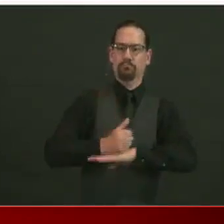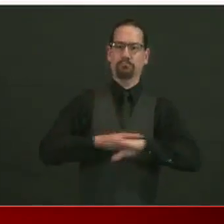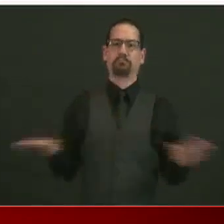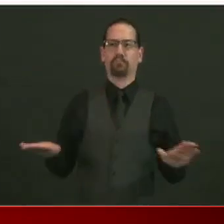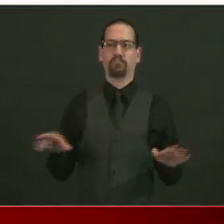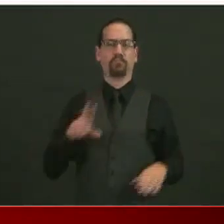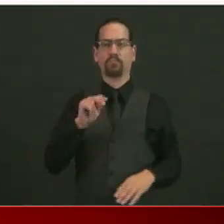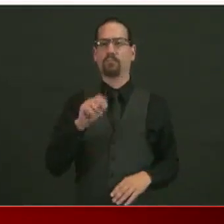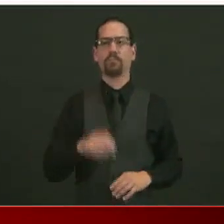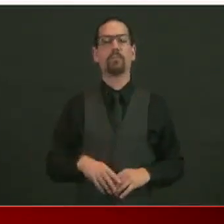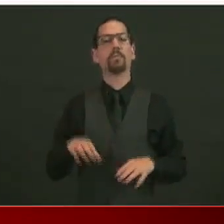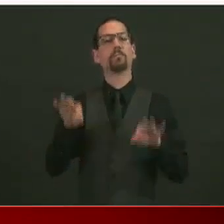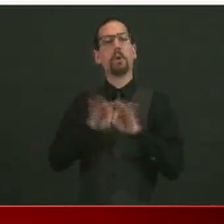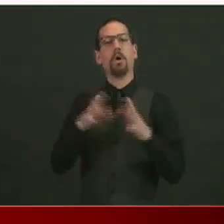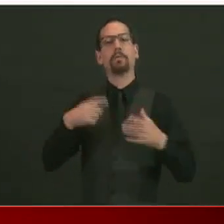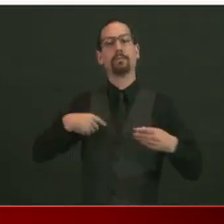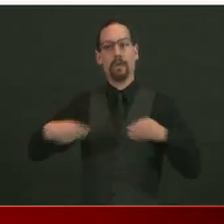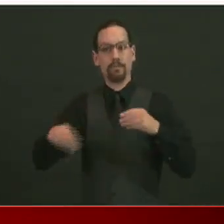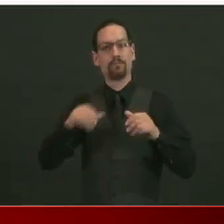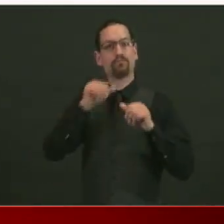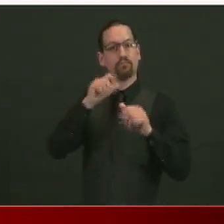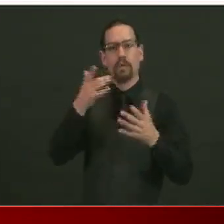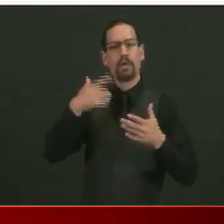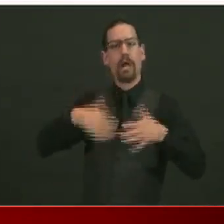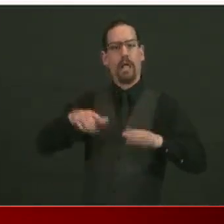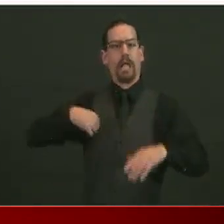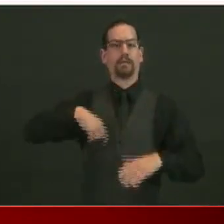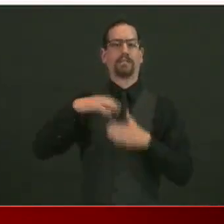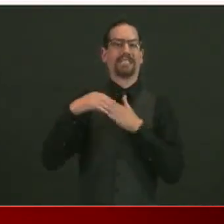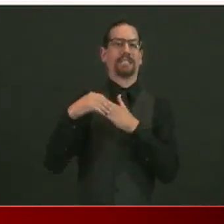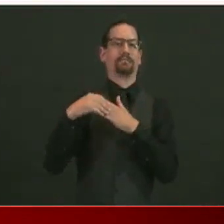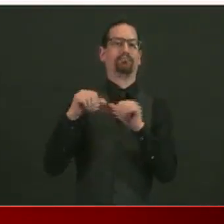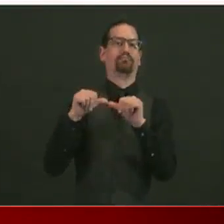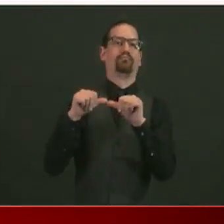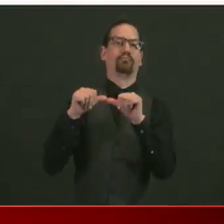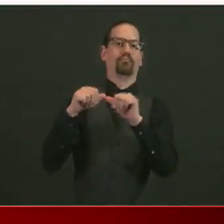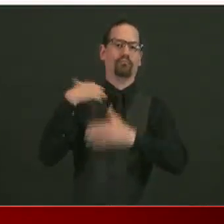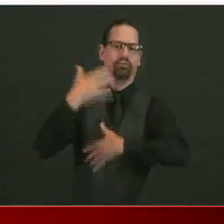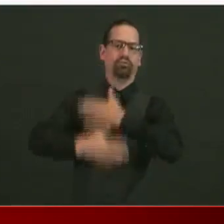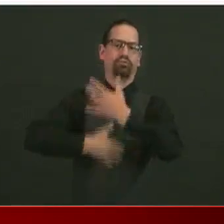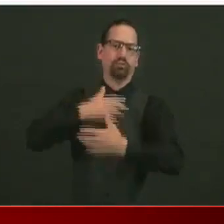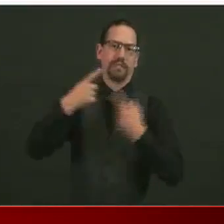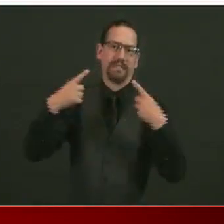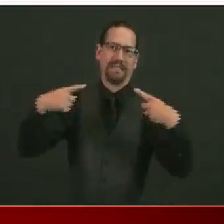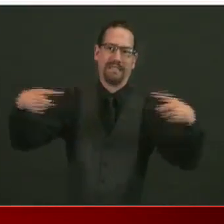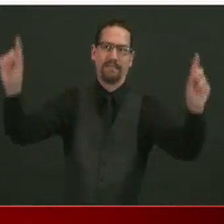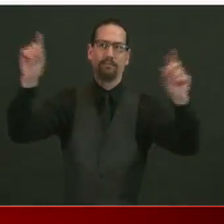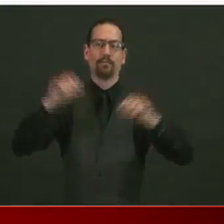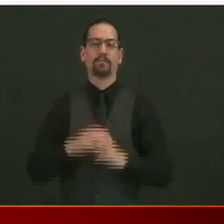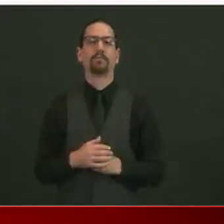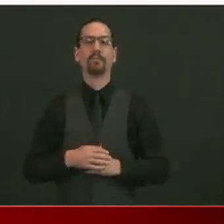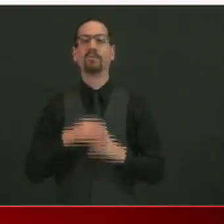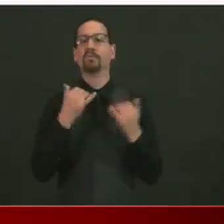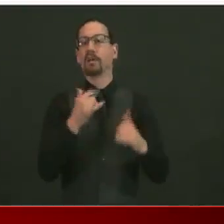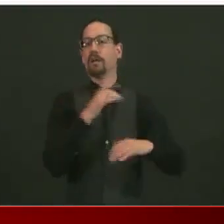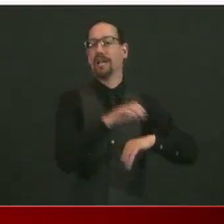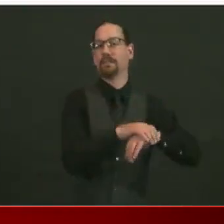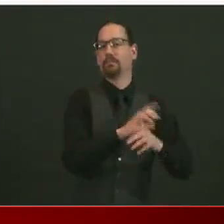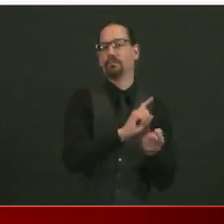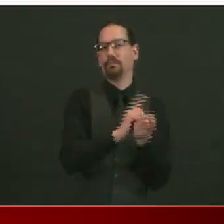Es importante que nosotros seamos flexibles porque ahora mismo le estamos dando esta información, pero todo puede cambiar de un momento a